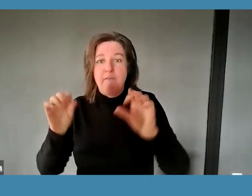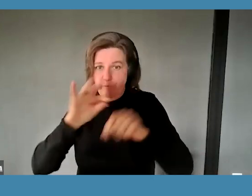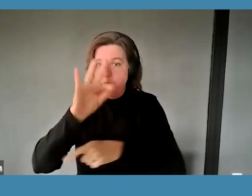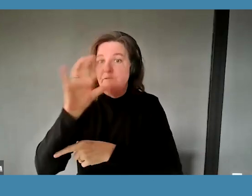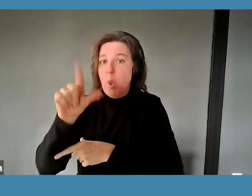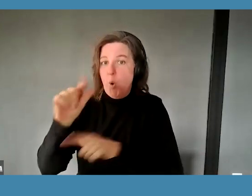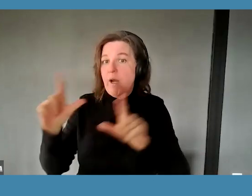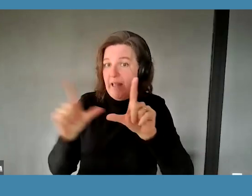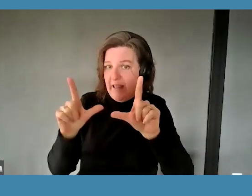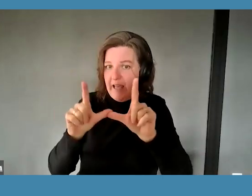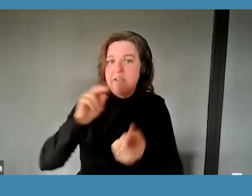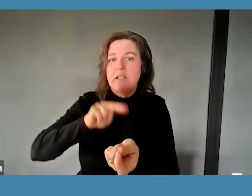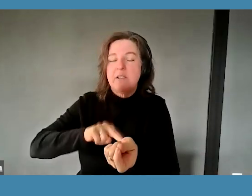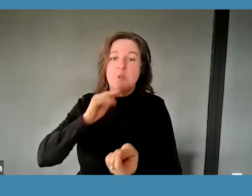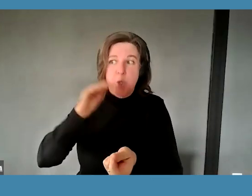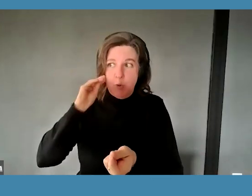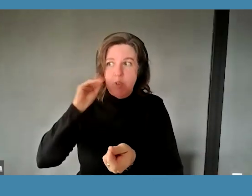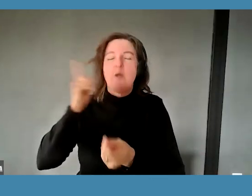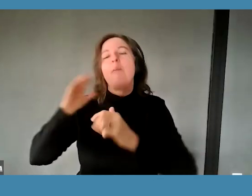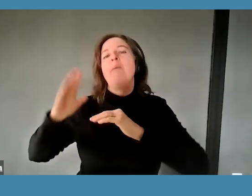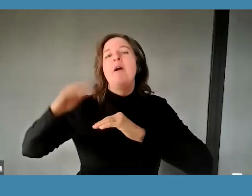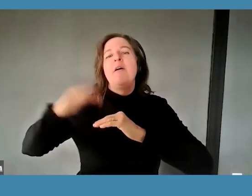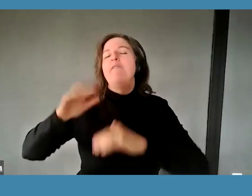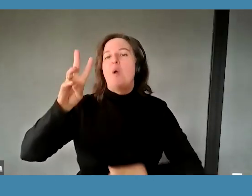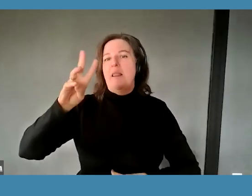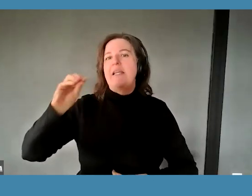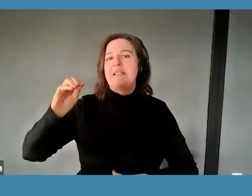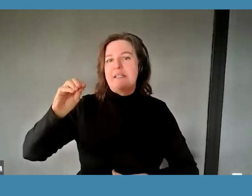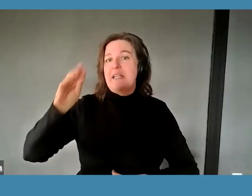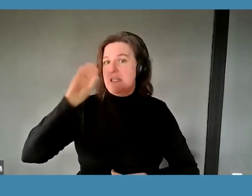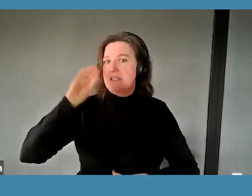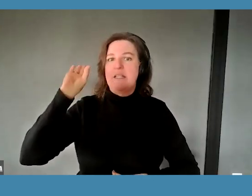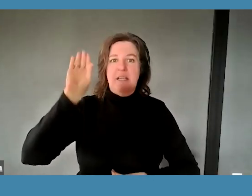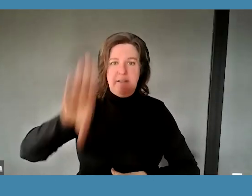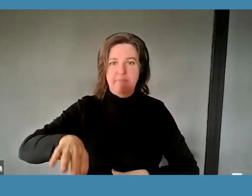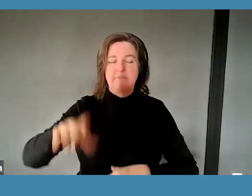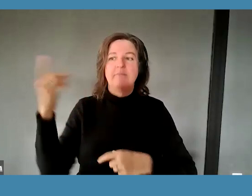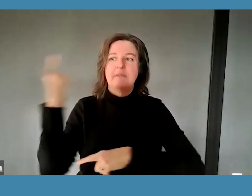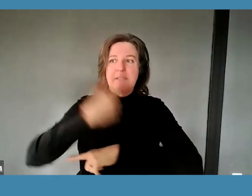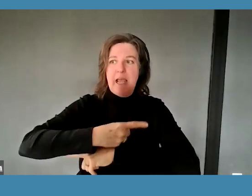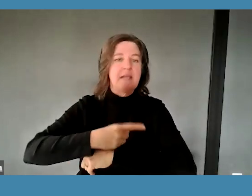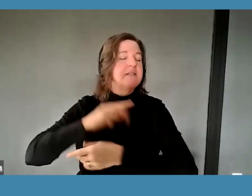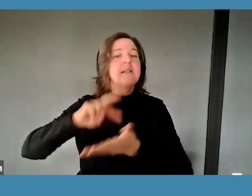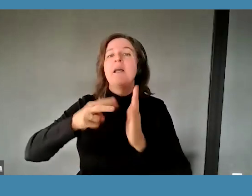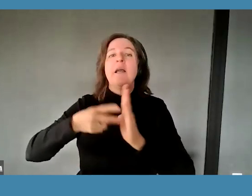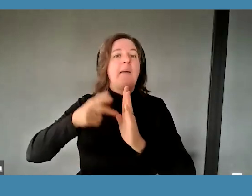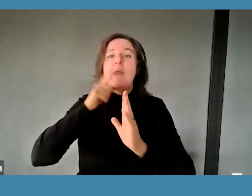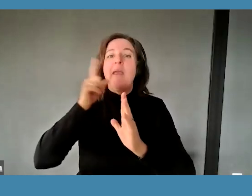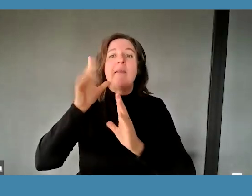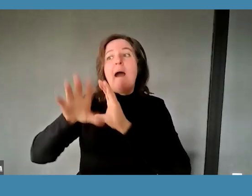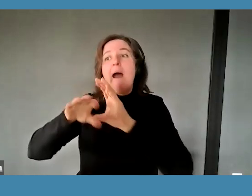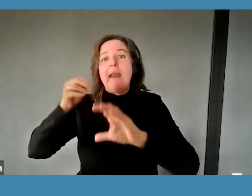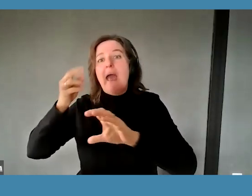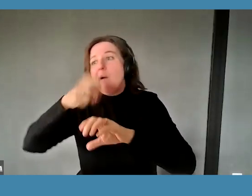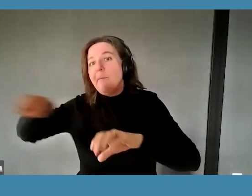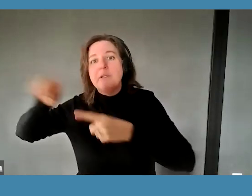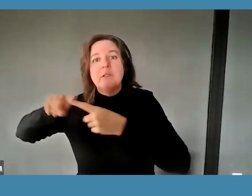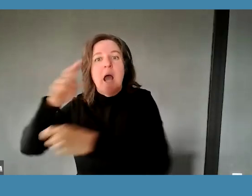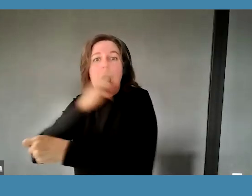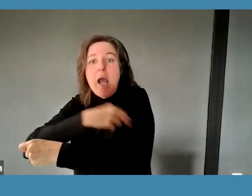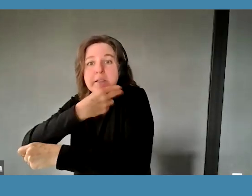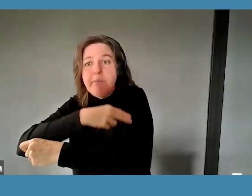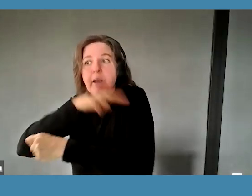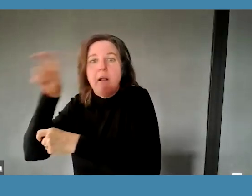least 60 consecutive days, meaning you haven't left for a hospitalization or anything like that. The